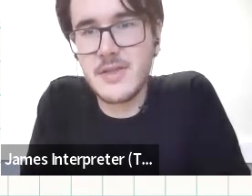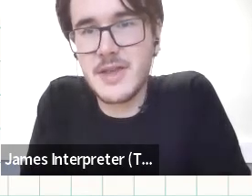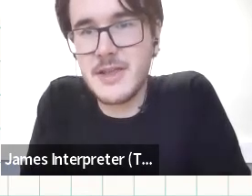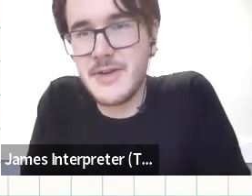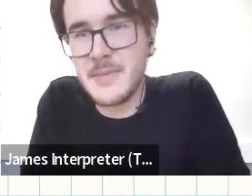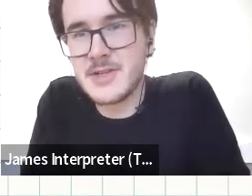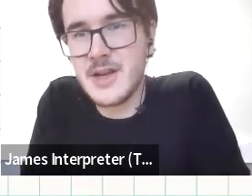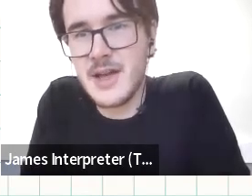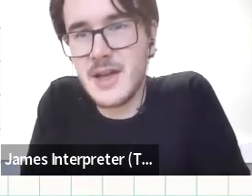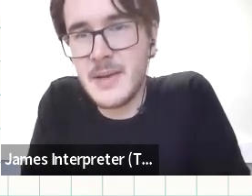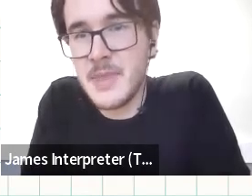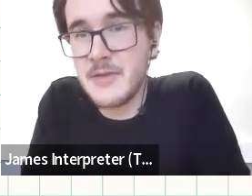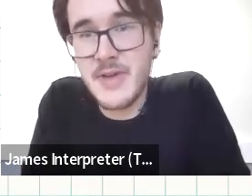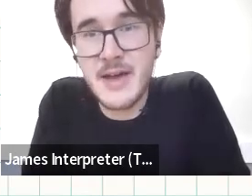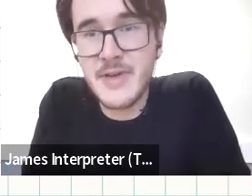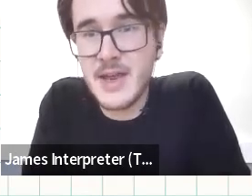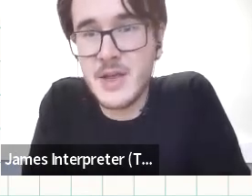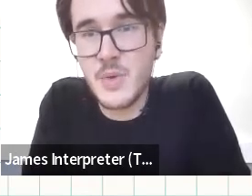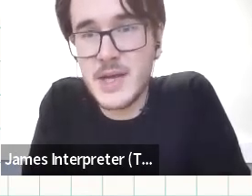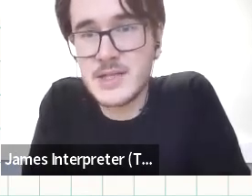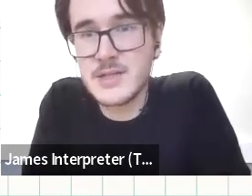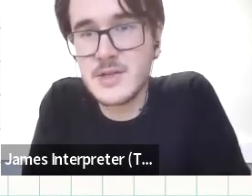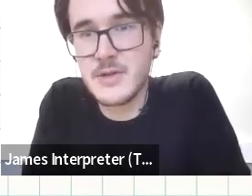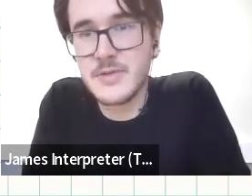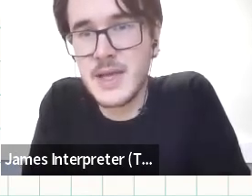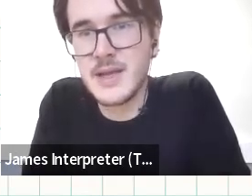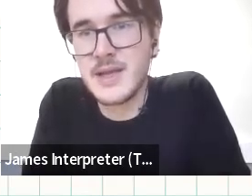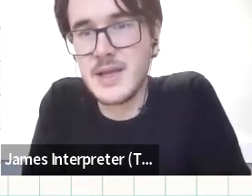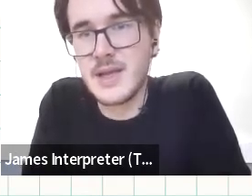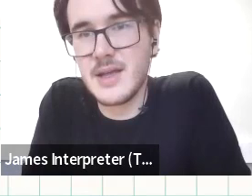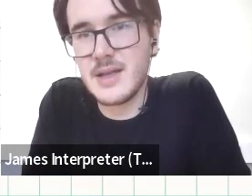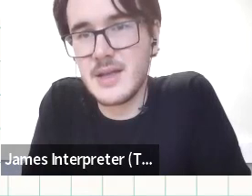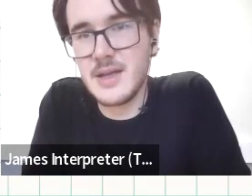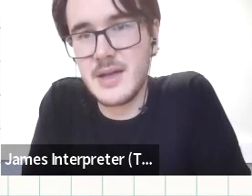Now, thank you very much. If you have any questions at all for me,